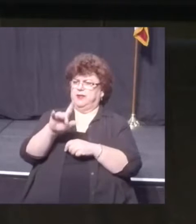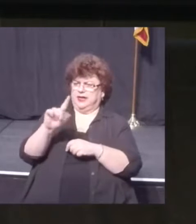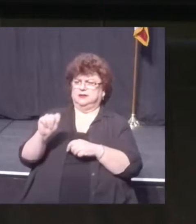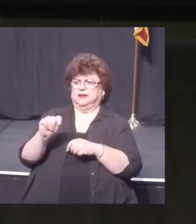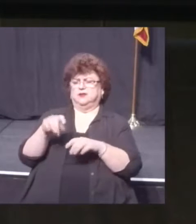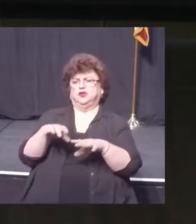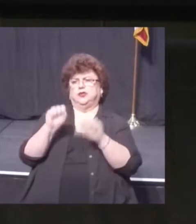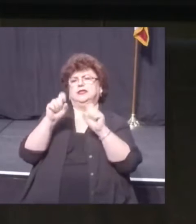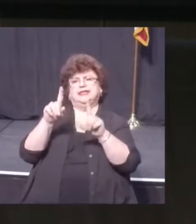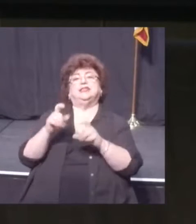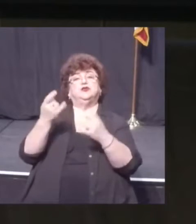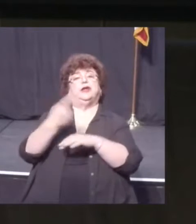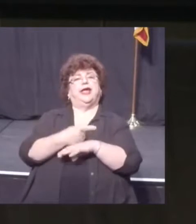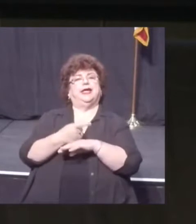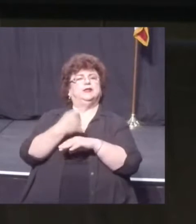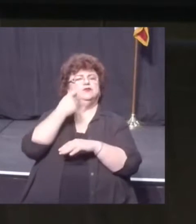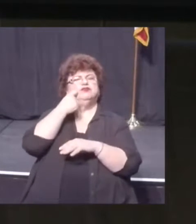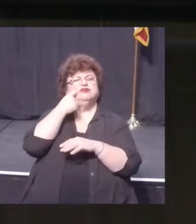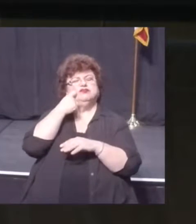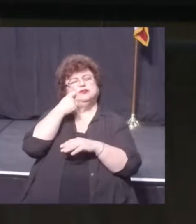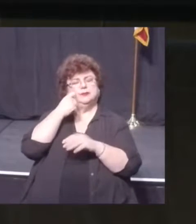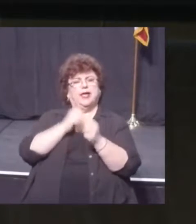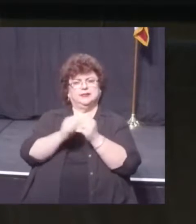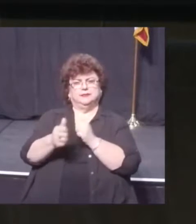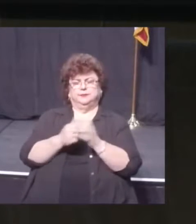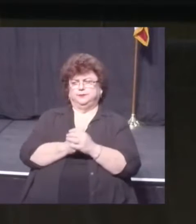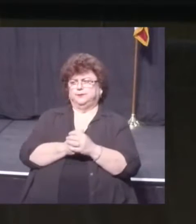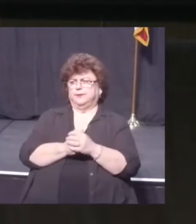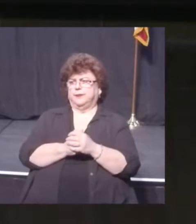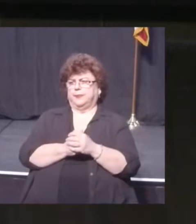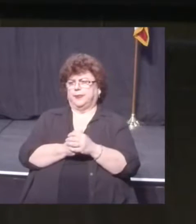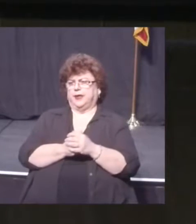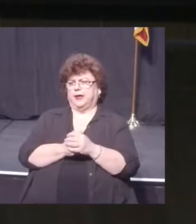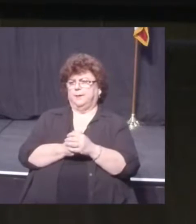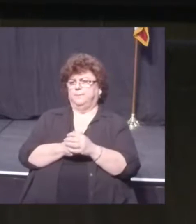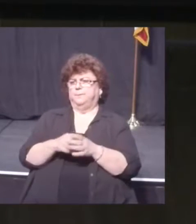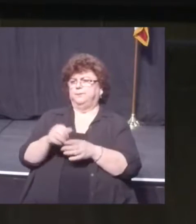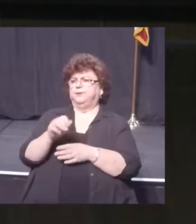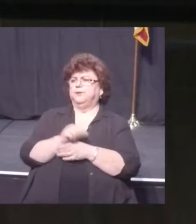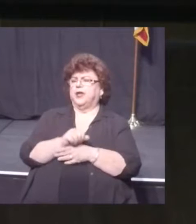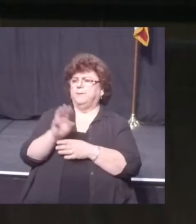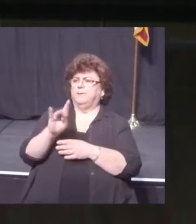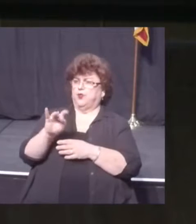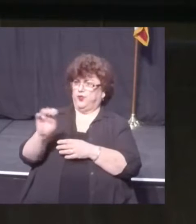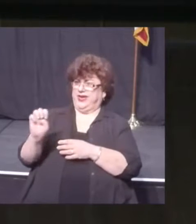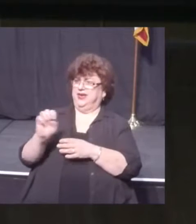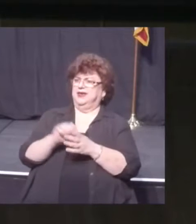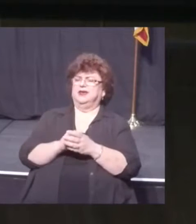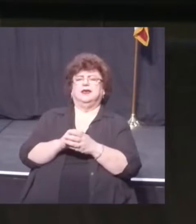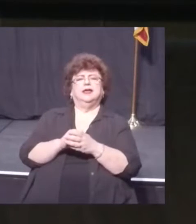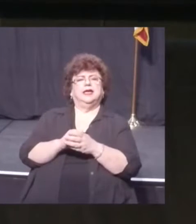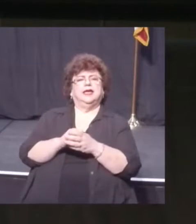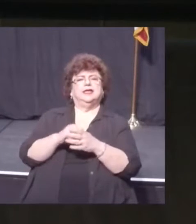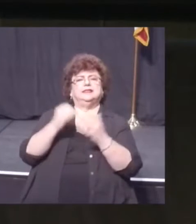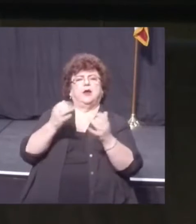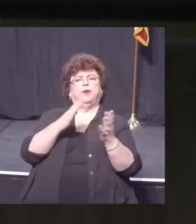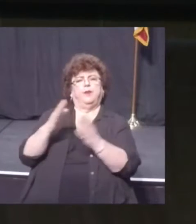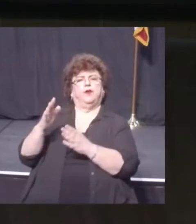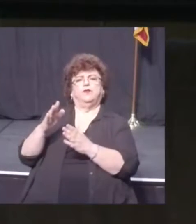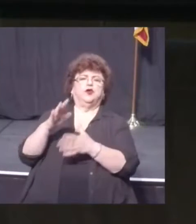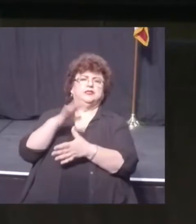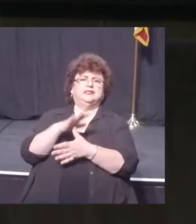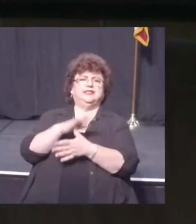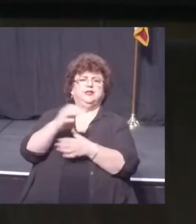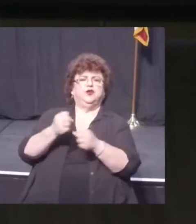and just made it through. And Marie, our youngest, is en route to the East Coast preparing for her senior year of